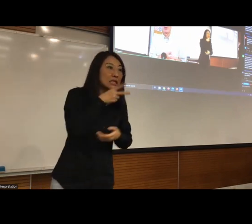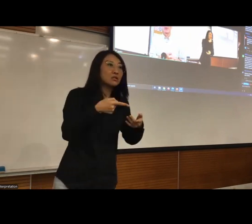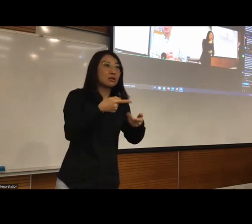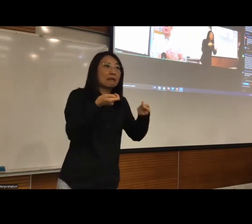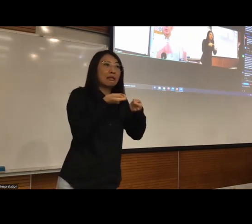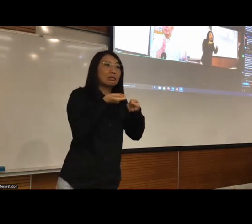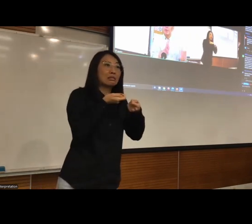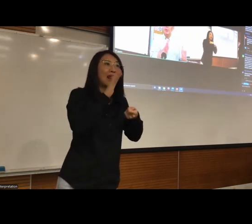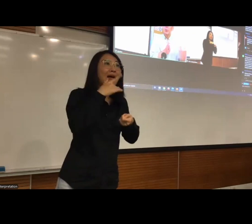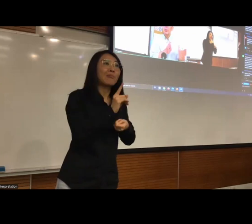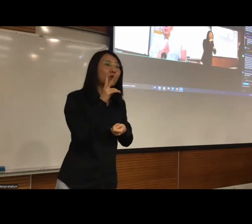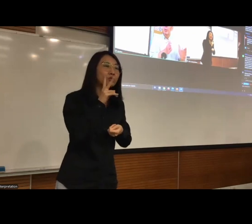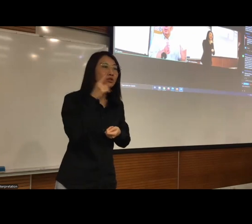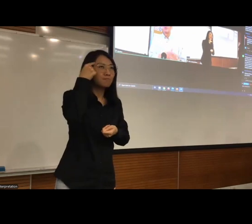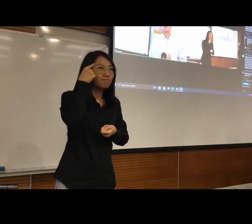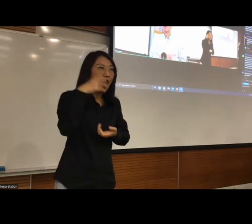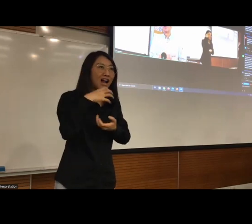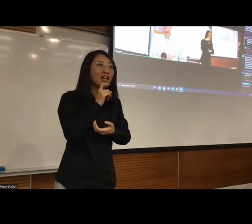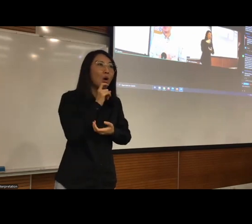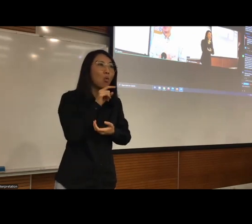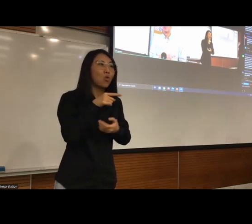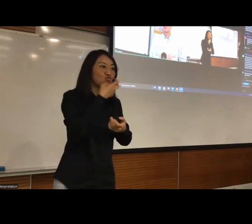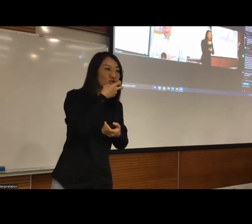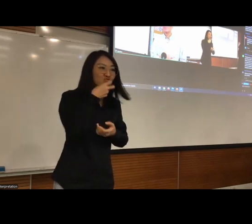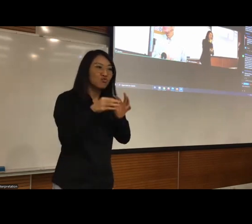the interpreters, and they need to.